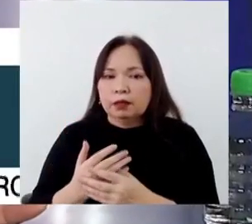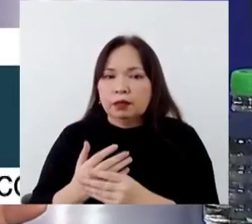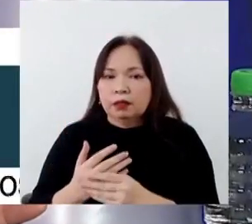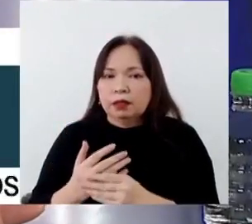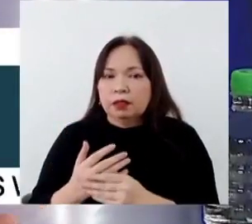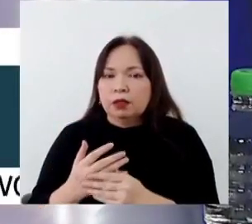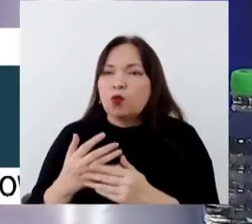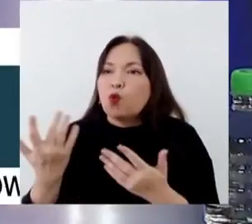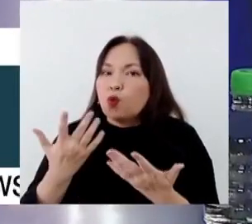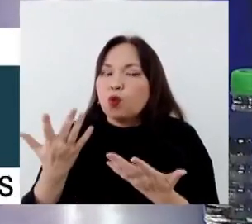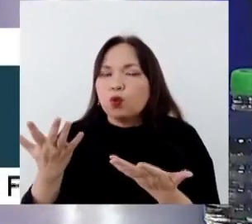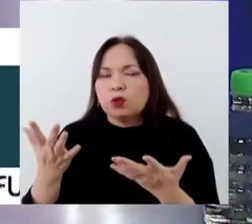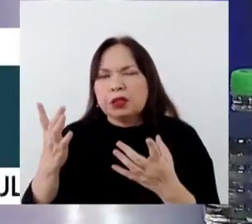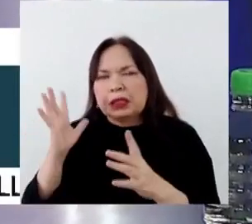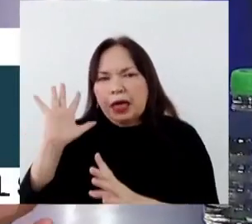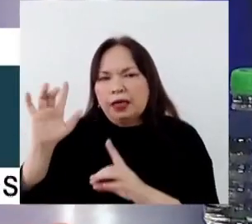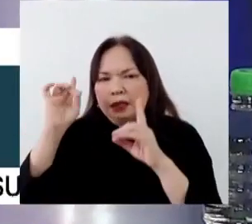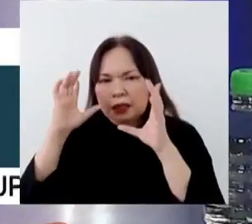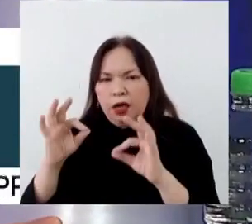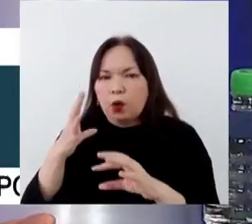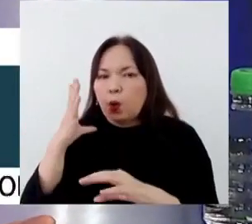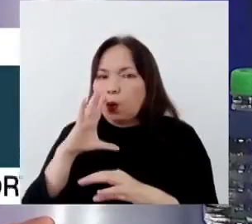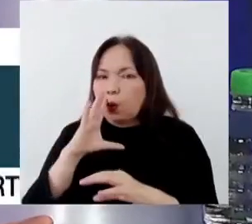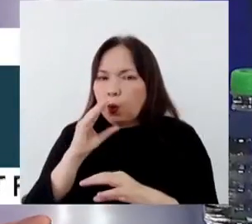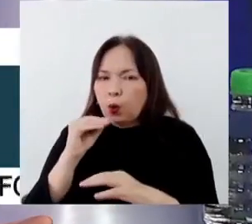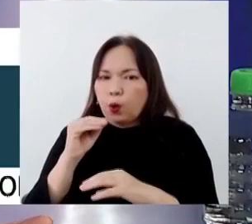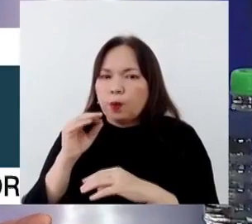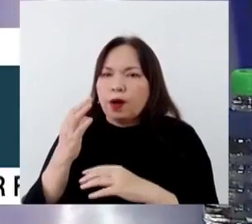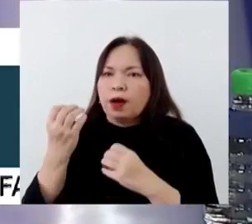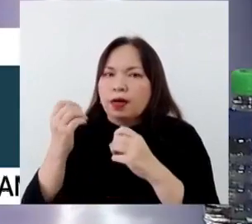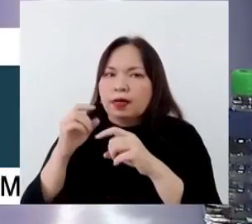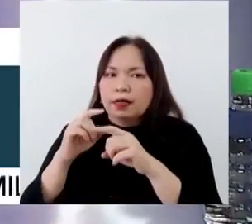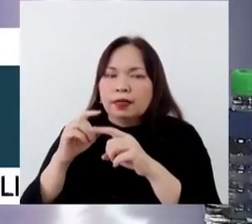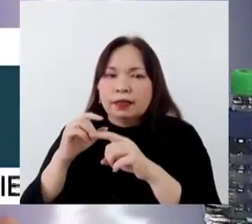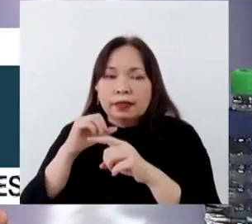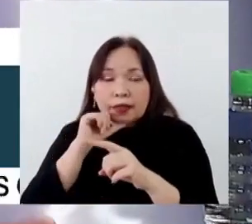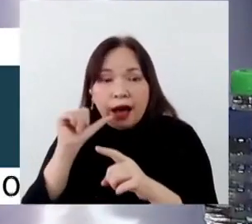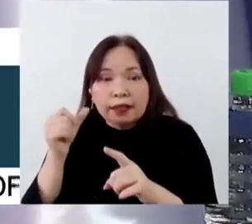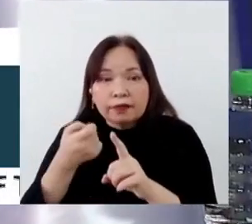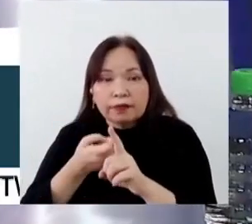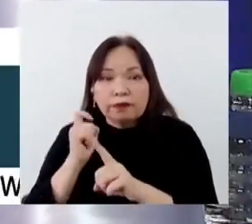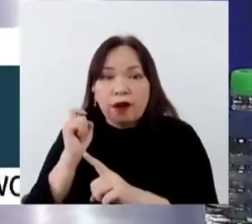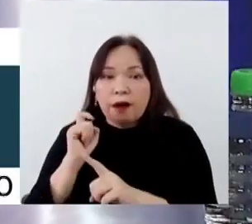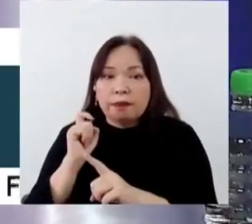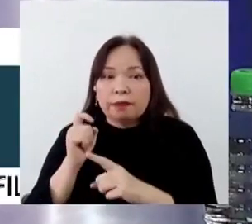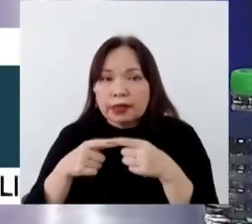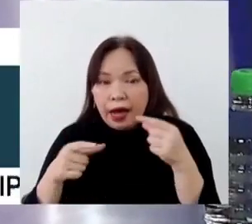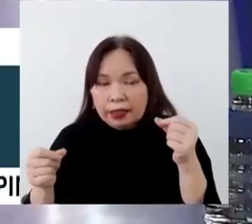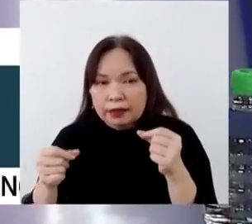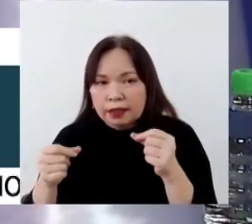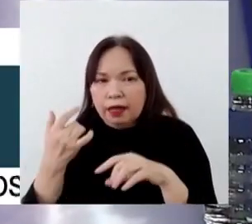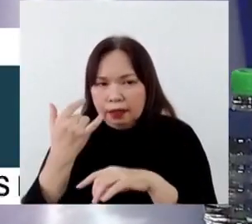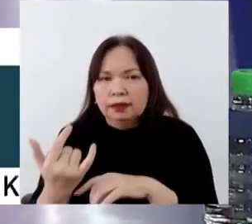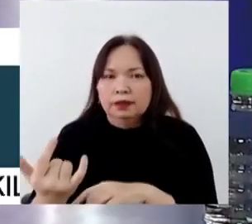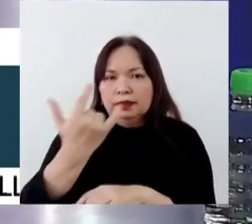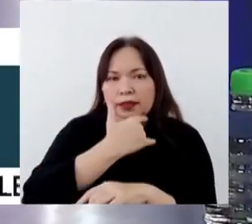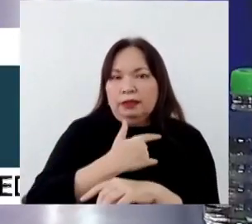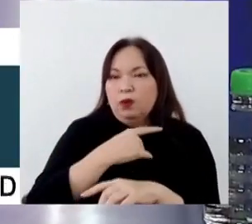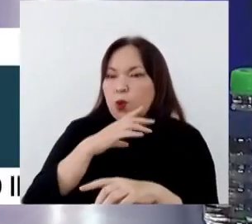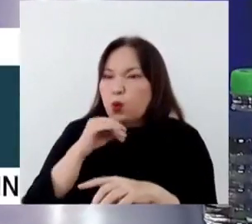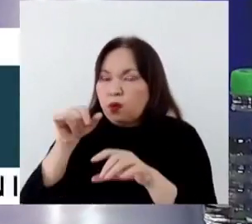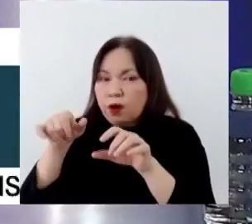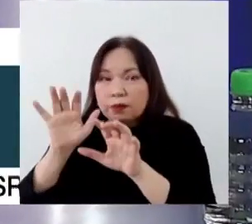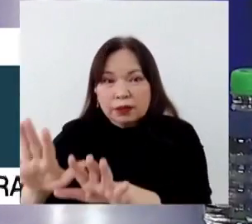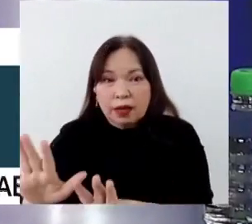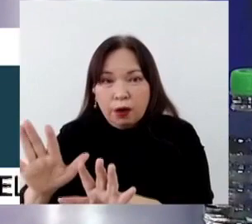out. But that's a lot of foreigners still, no? Not just Filipinos. So they'll be there. I'm sure the international